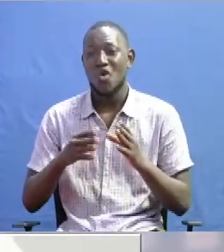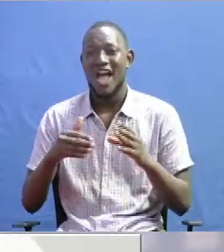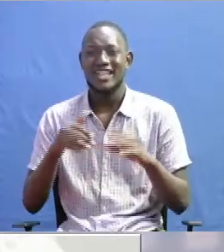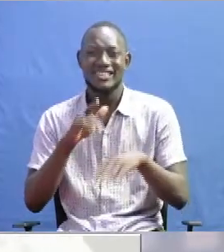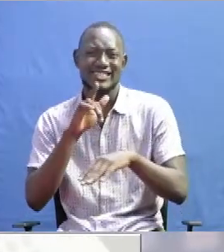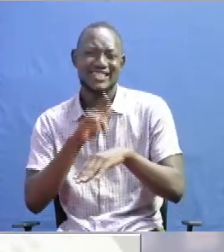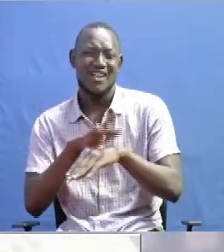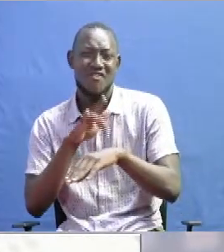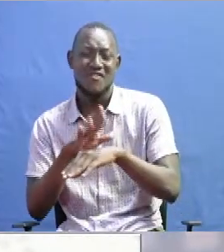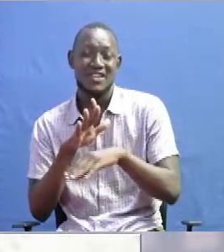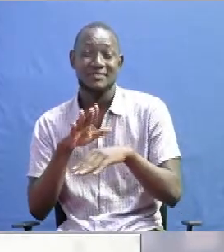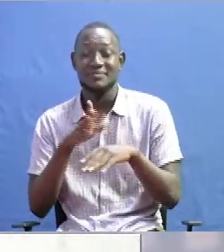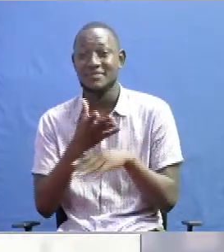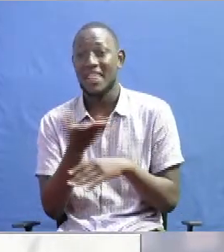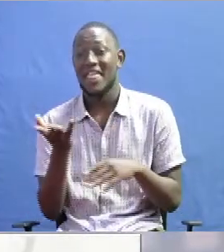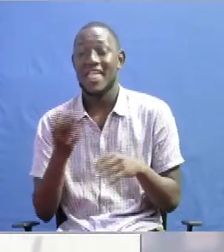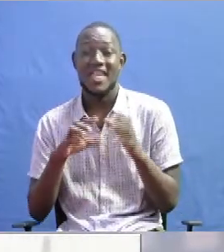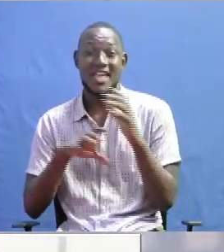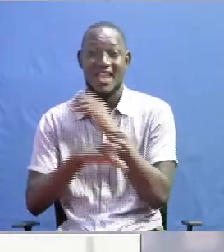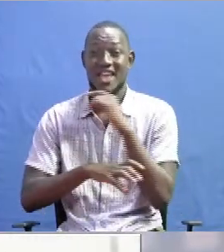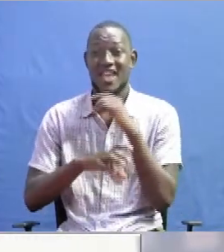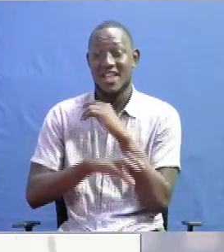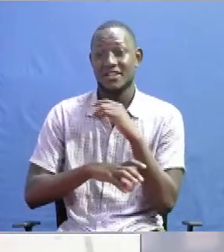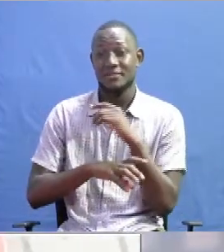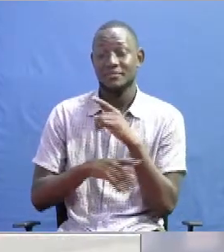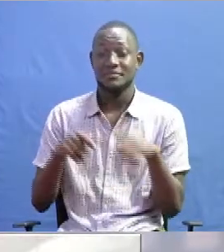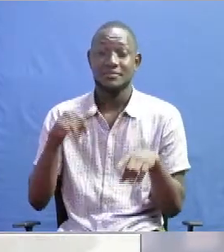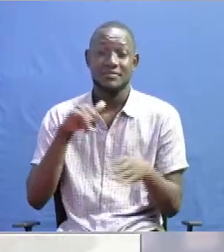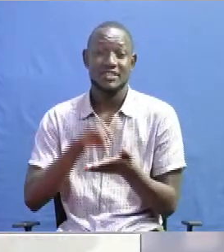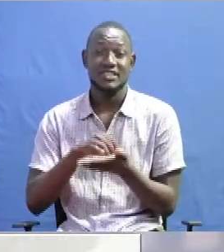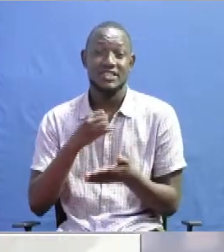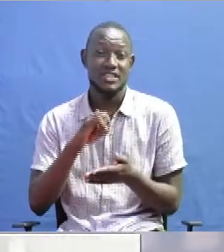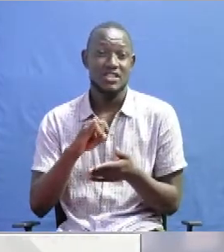And that will be forming the basis of our discussion tonight in the State of the Nation.